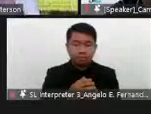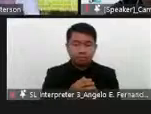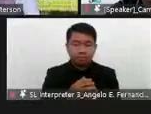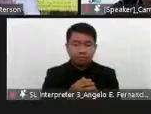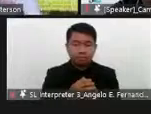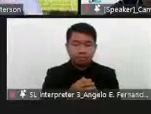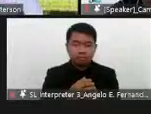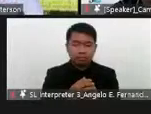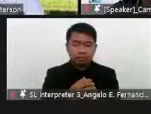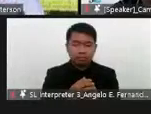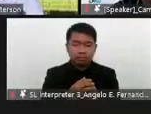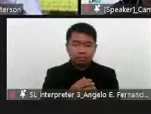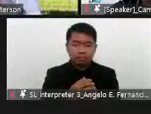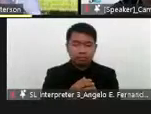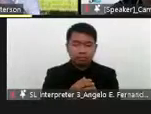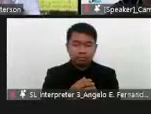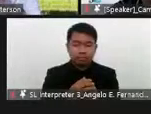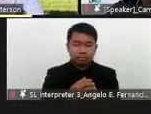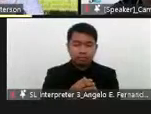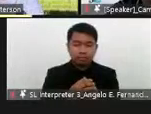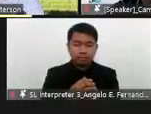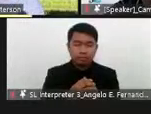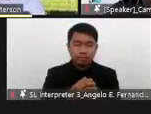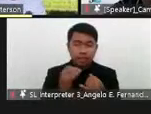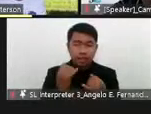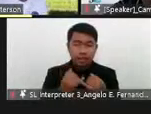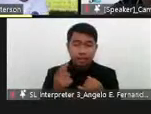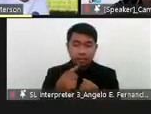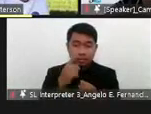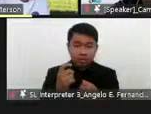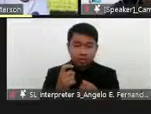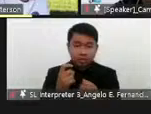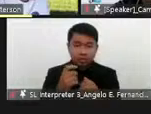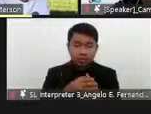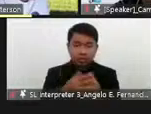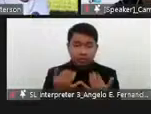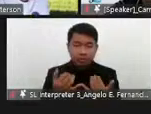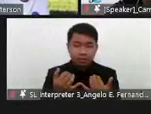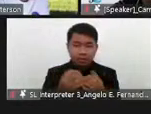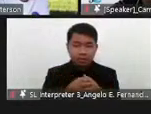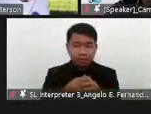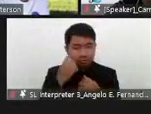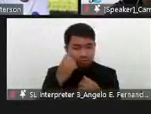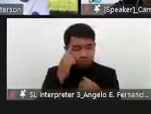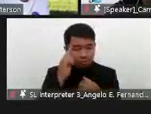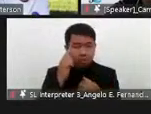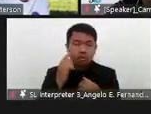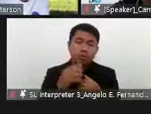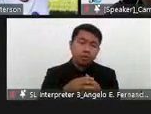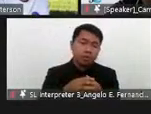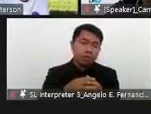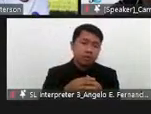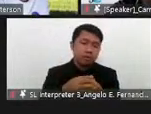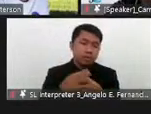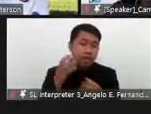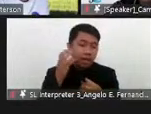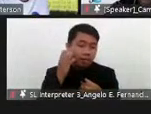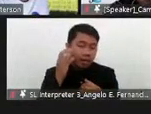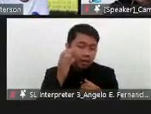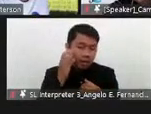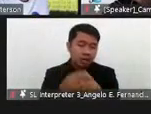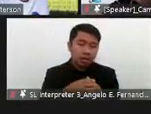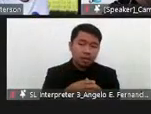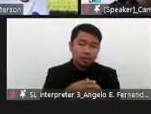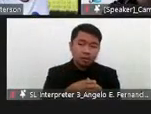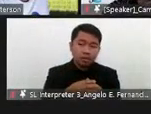I think for the last question for Q&A, this is for Ms. Camille. So from Brian Avicilia, I'm a